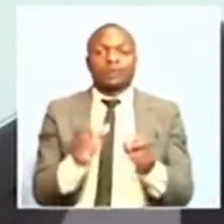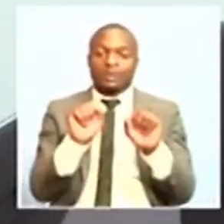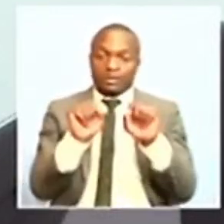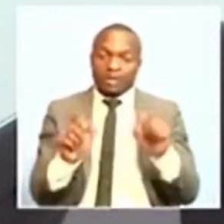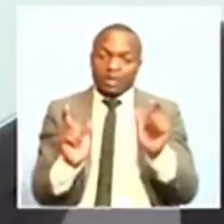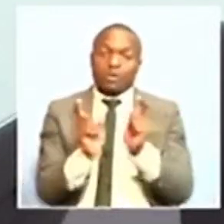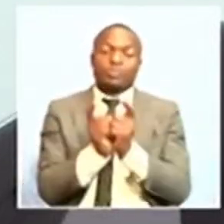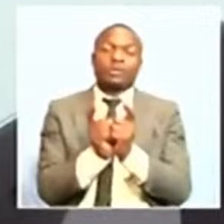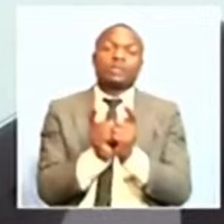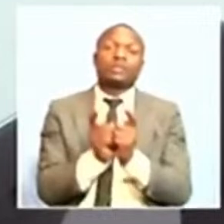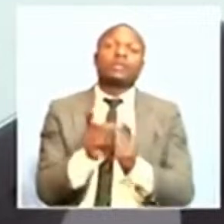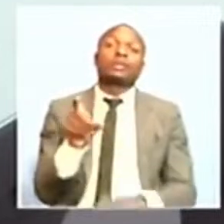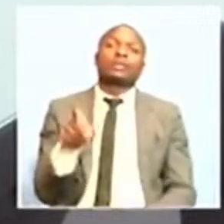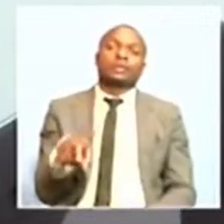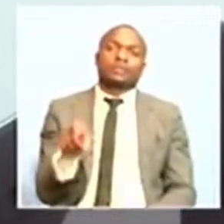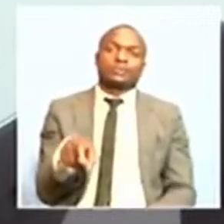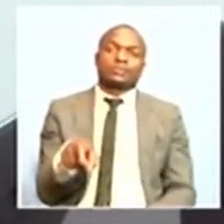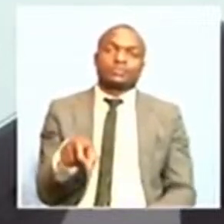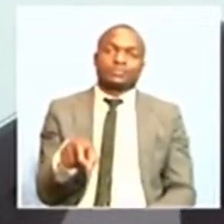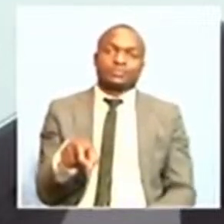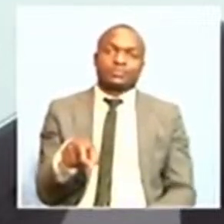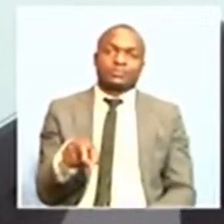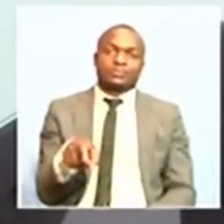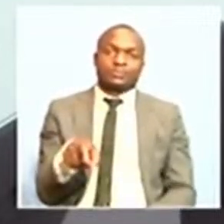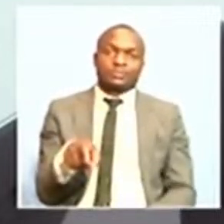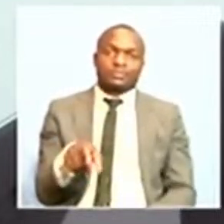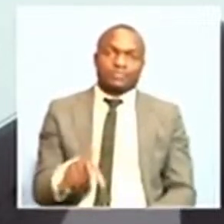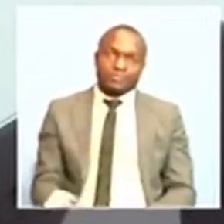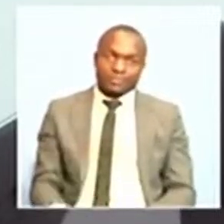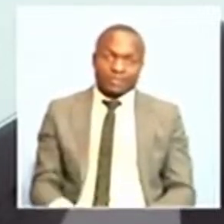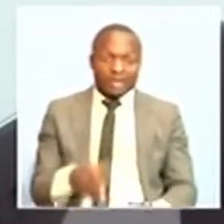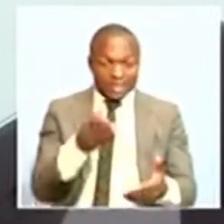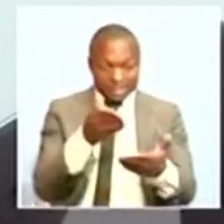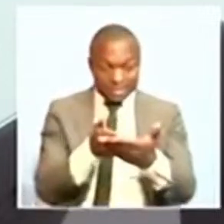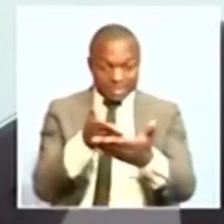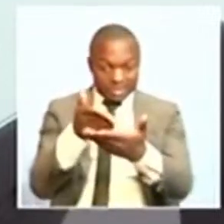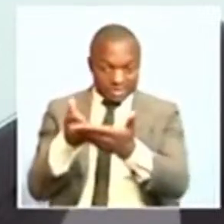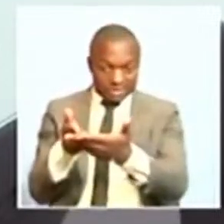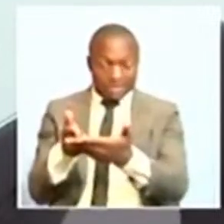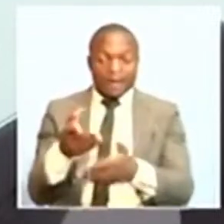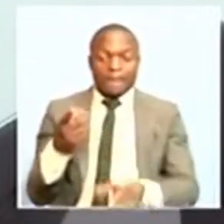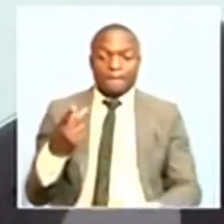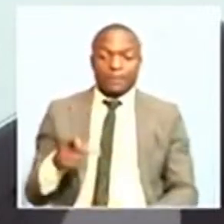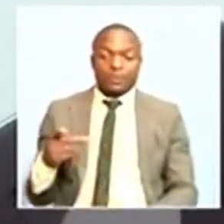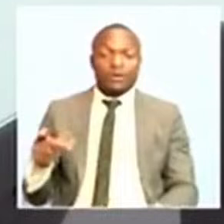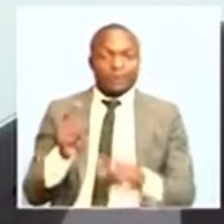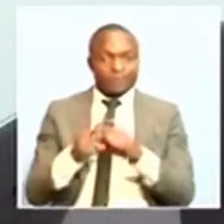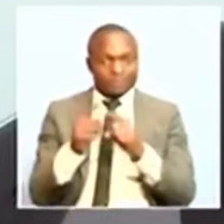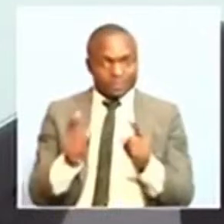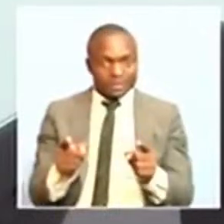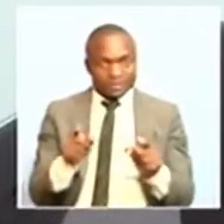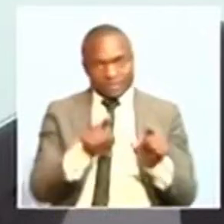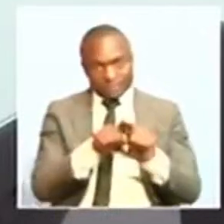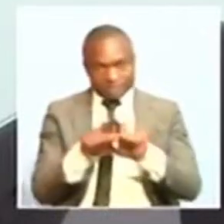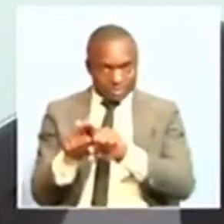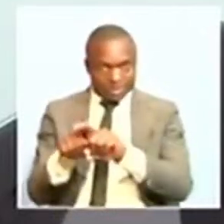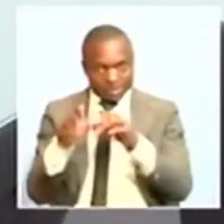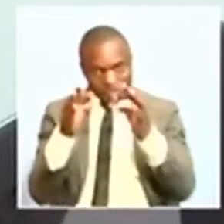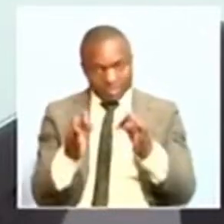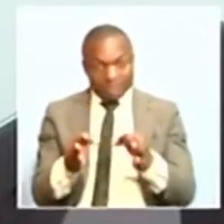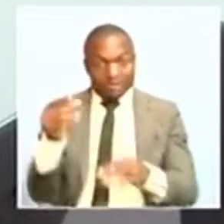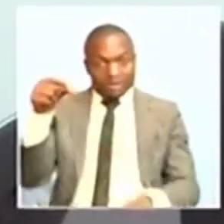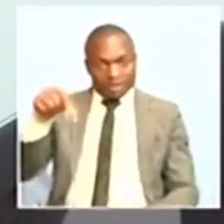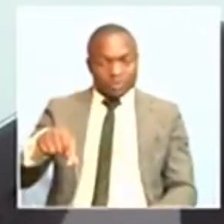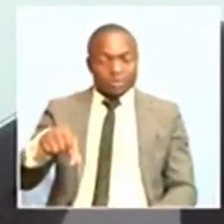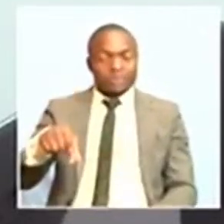the demand for these products, but also whether the quality